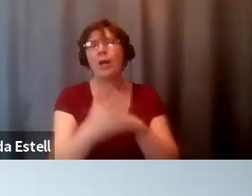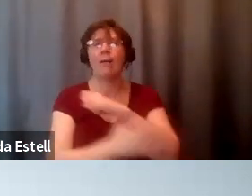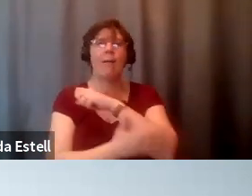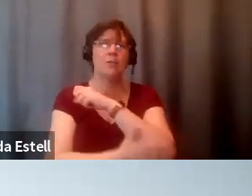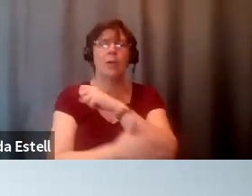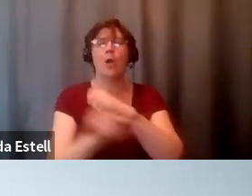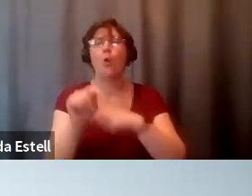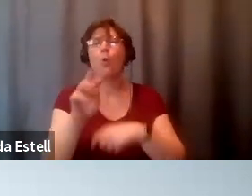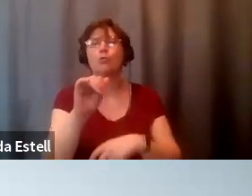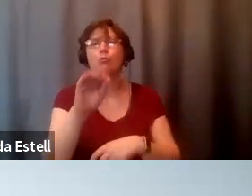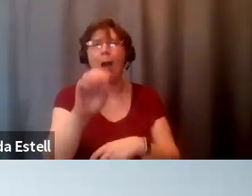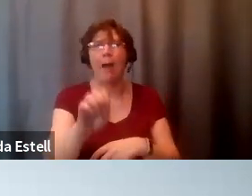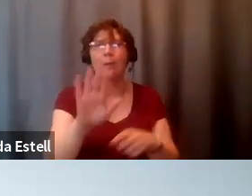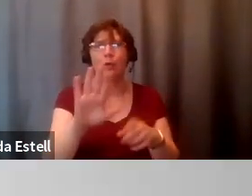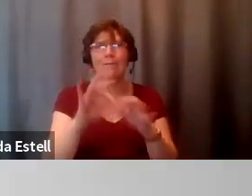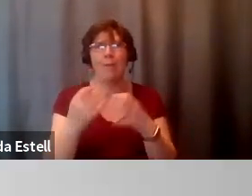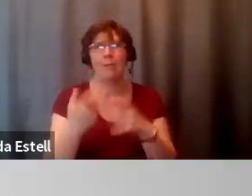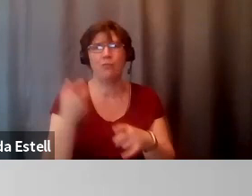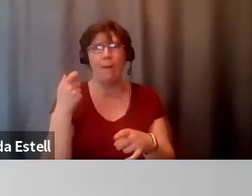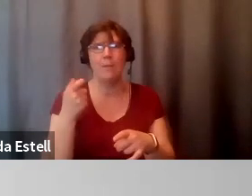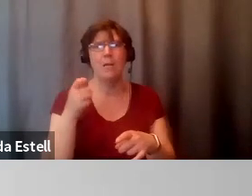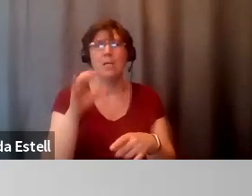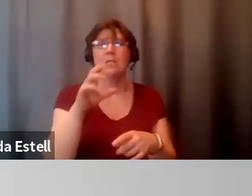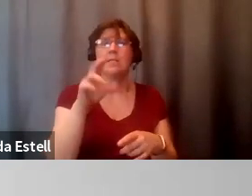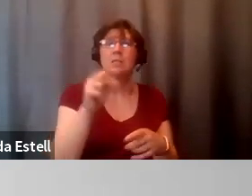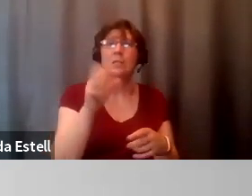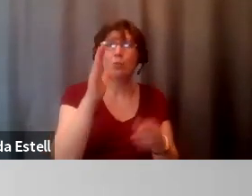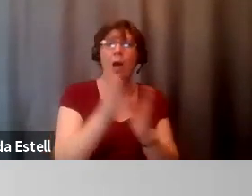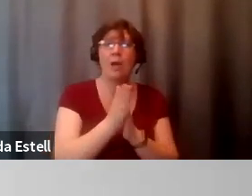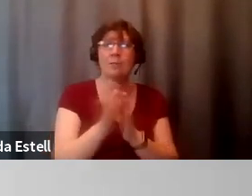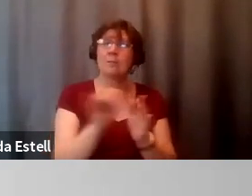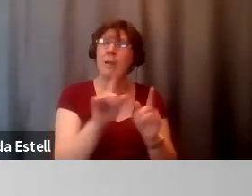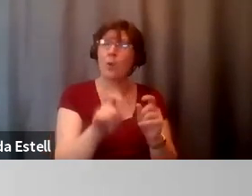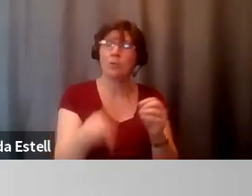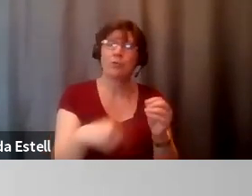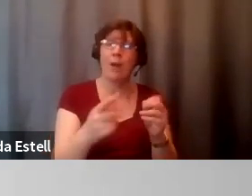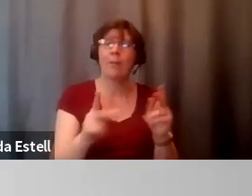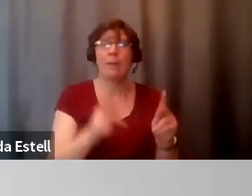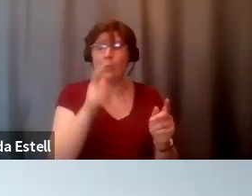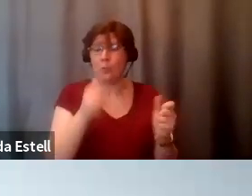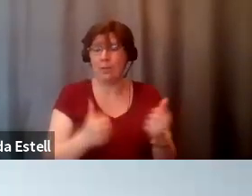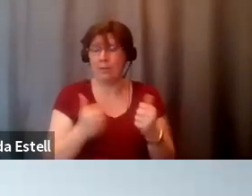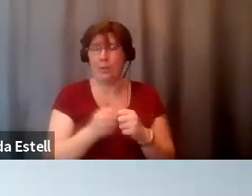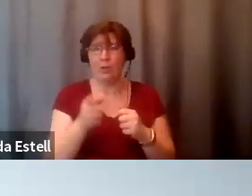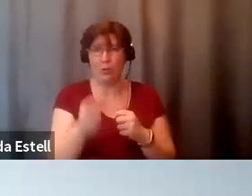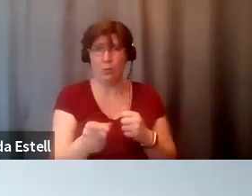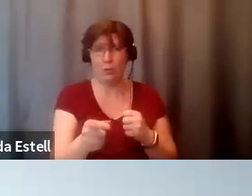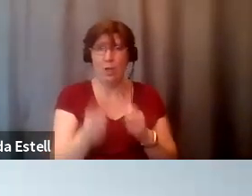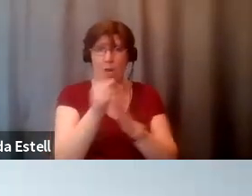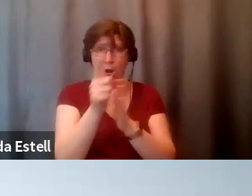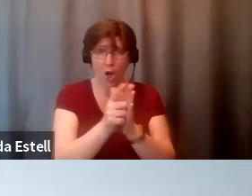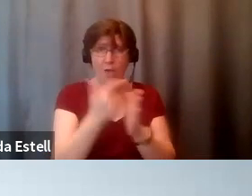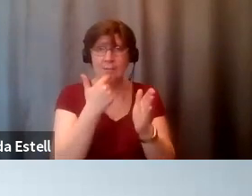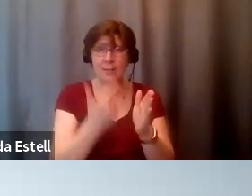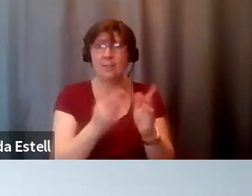or tribe your family's from. The census will also ask the same questions about the people who live with you. The law says that